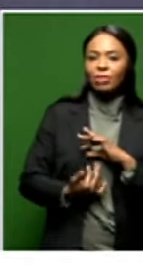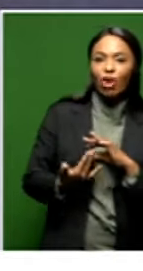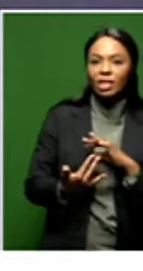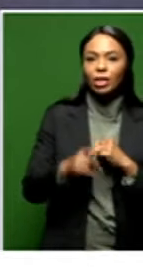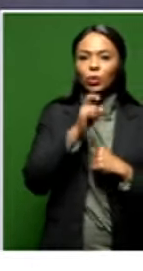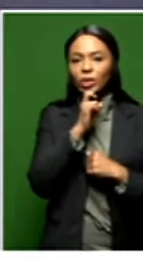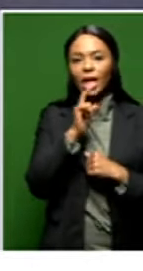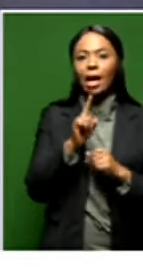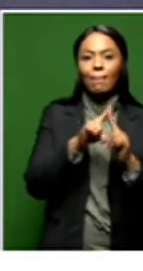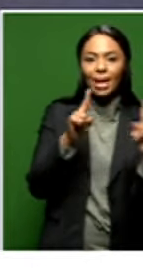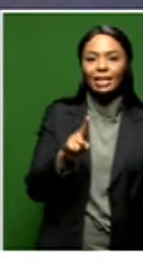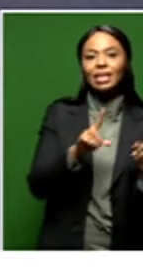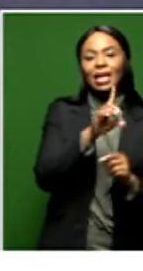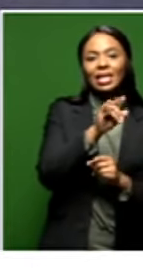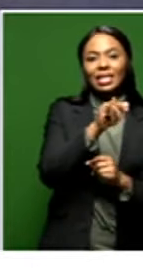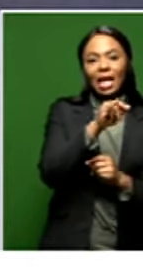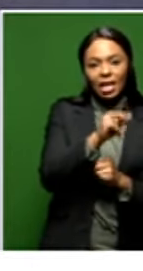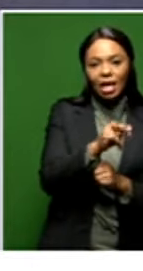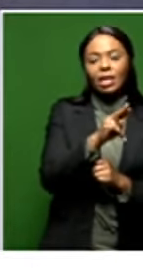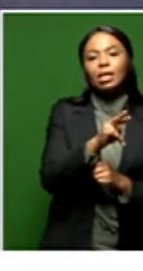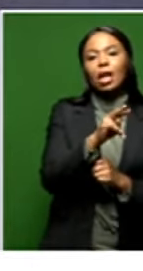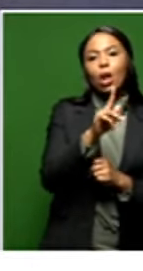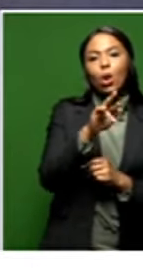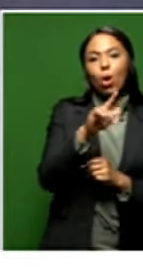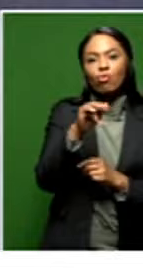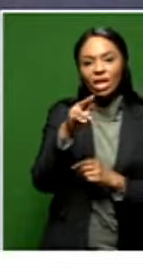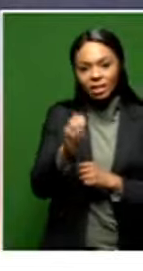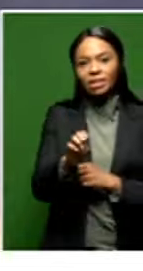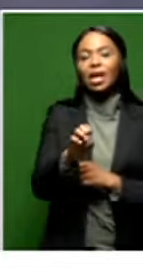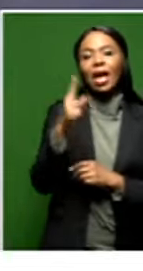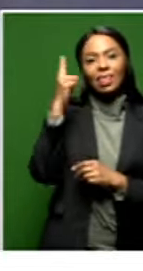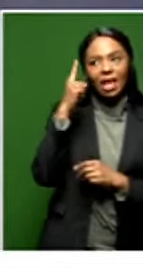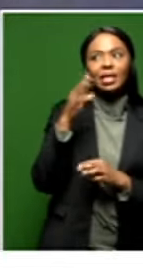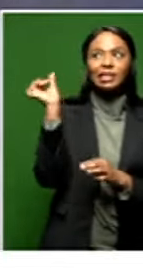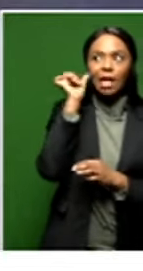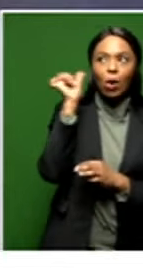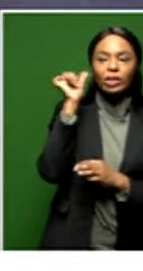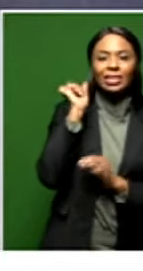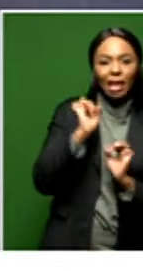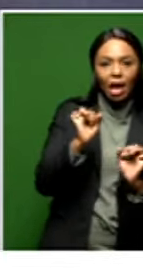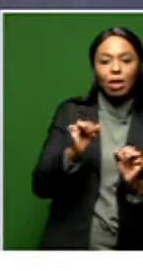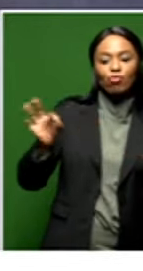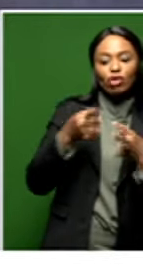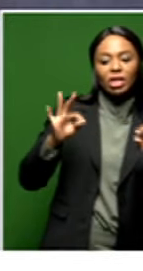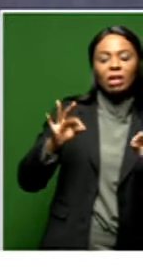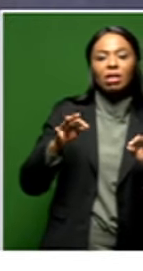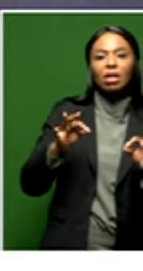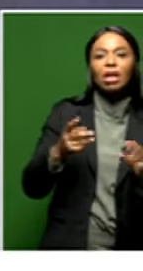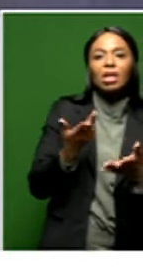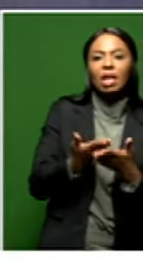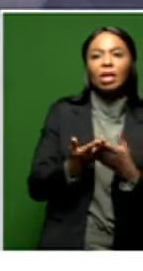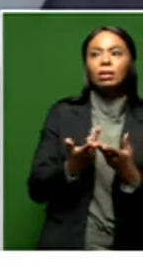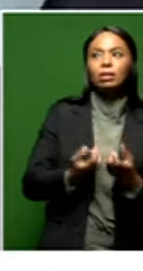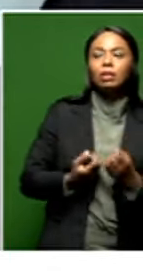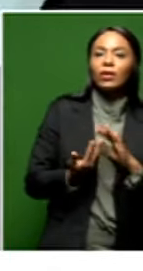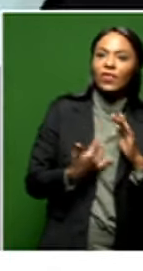use, but Duncan Lawrence, Brandon Lake, Amanda Cook has been real, I think, inspiration sound-wise. Yeah. But yeah, people can expect a